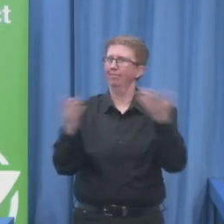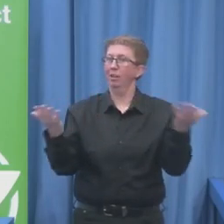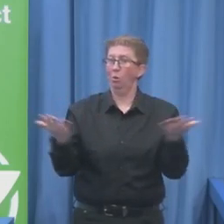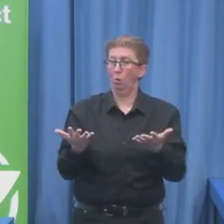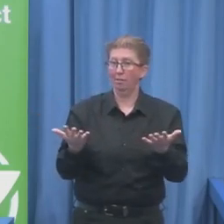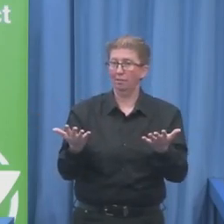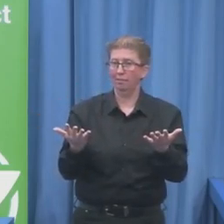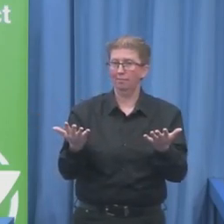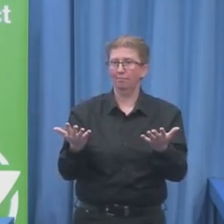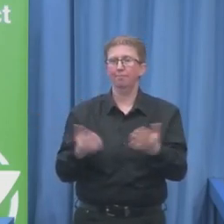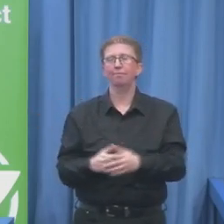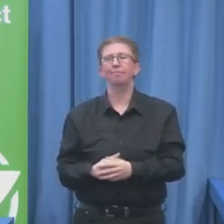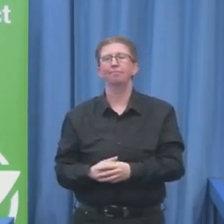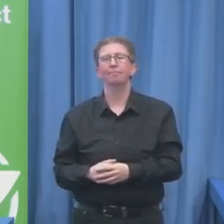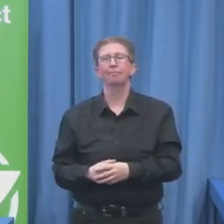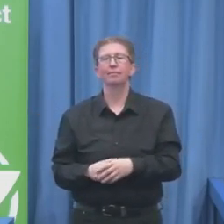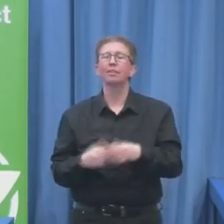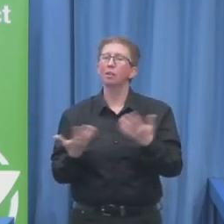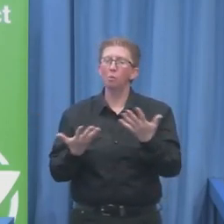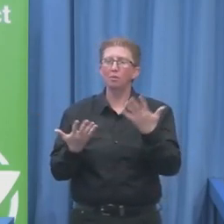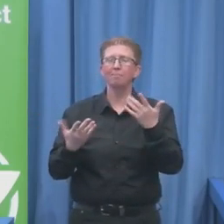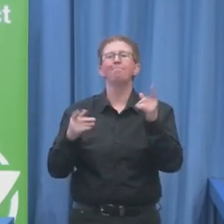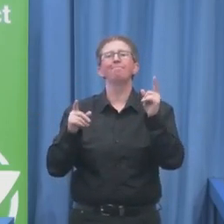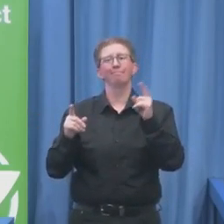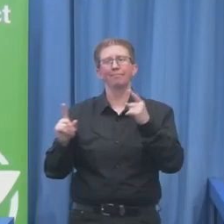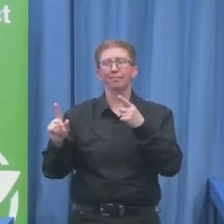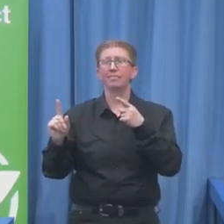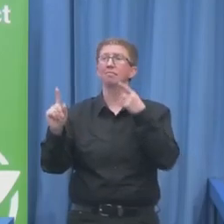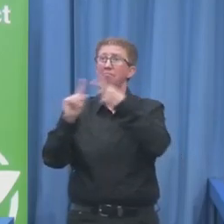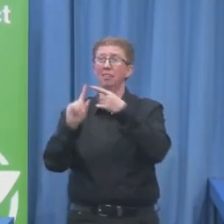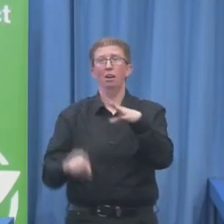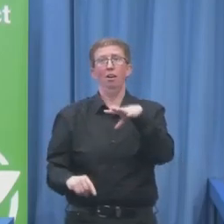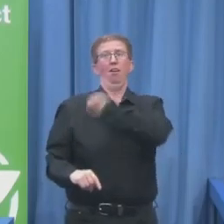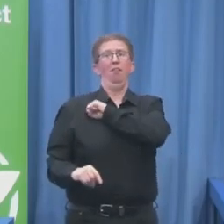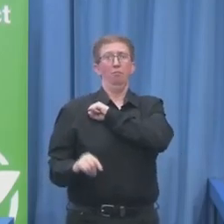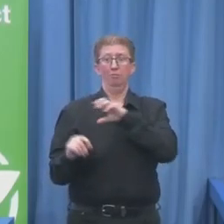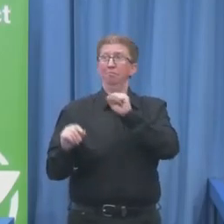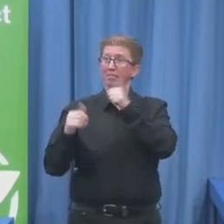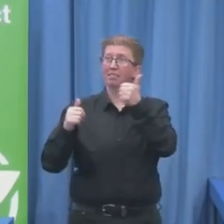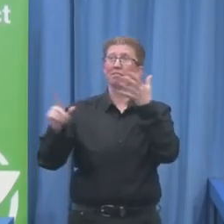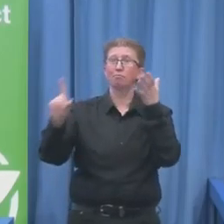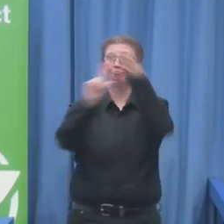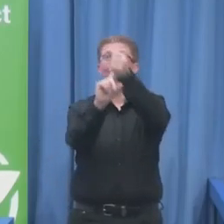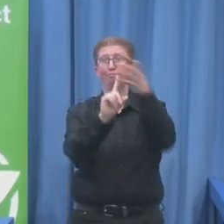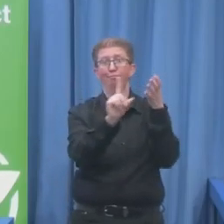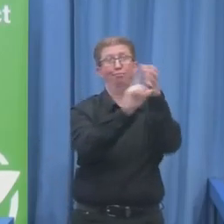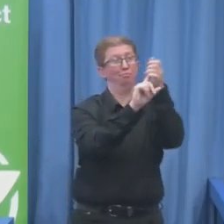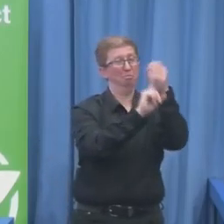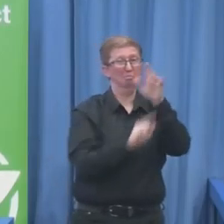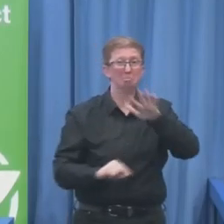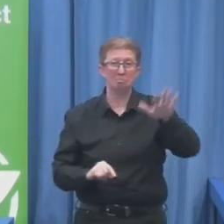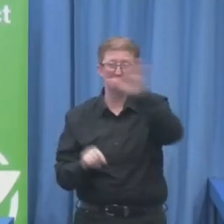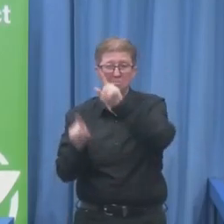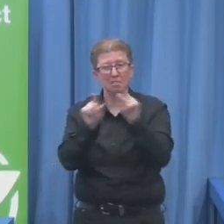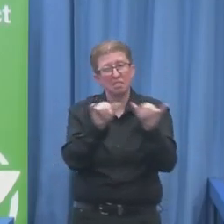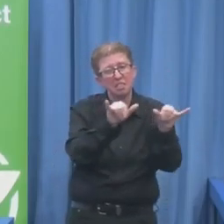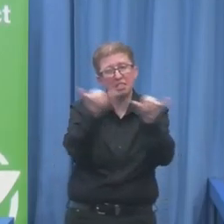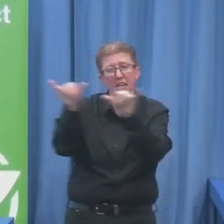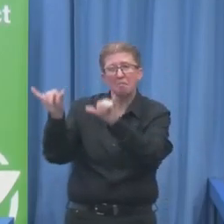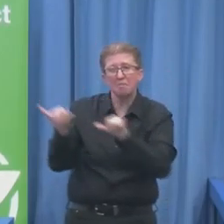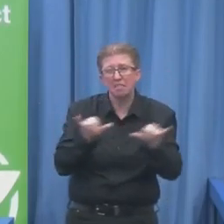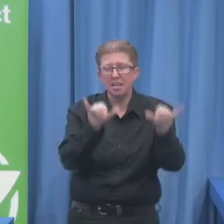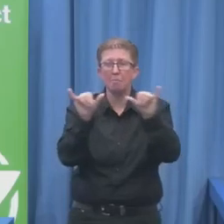than before the UN Convention was ratified. And so our message is that we have to work on